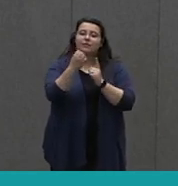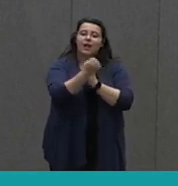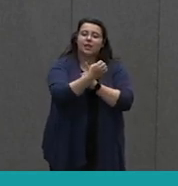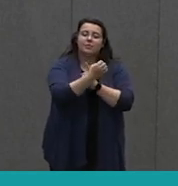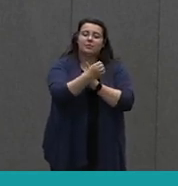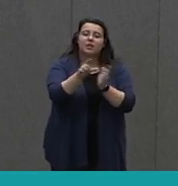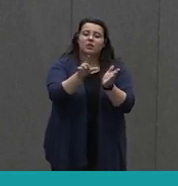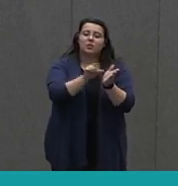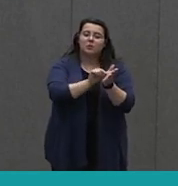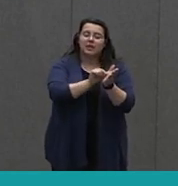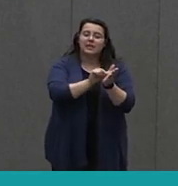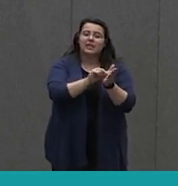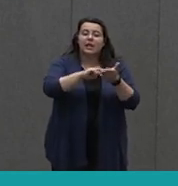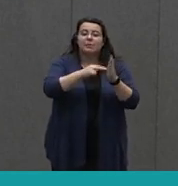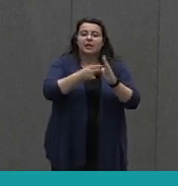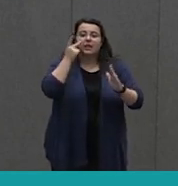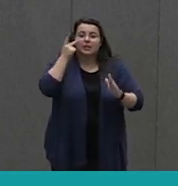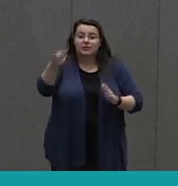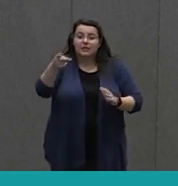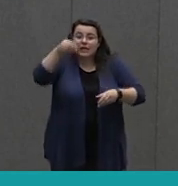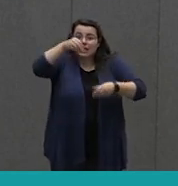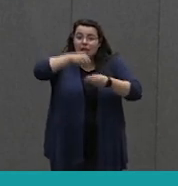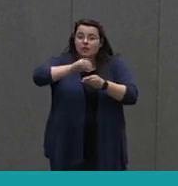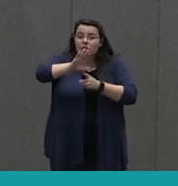Oh man, there's a lot of different